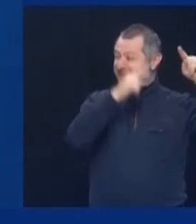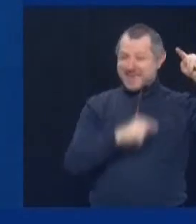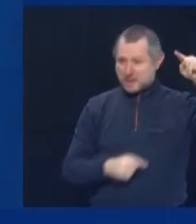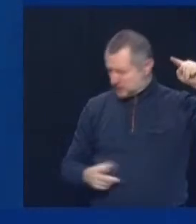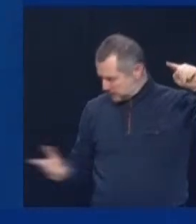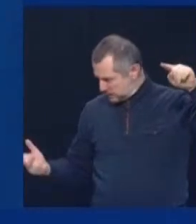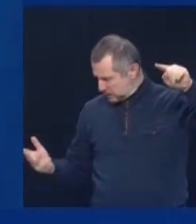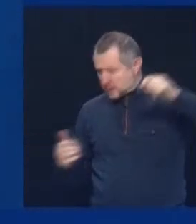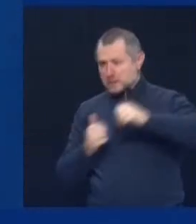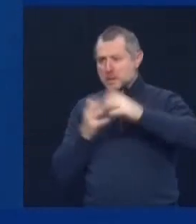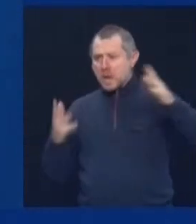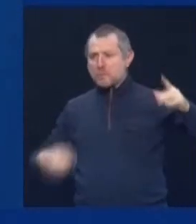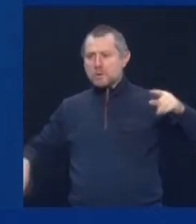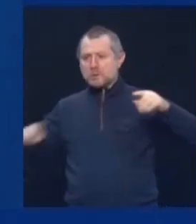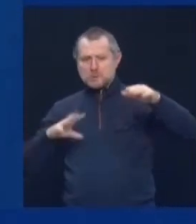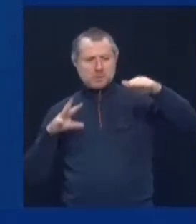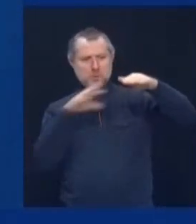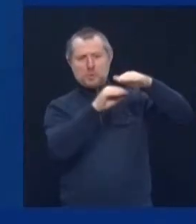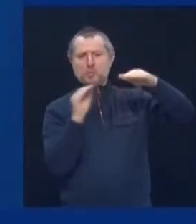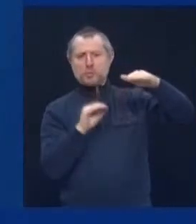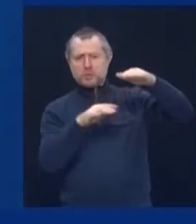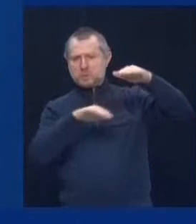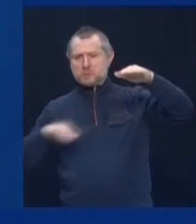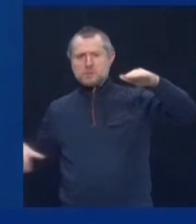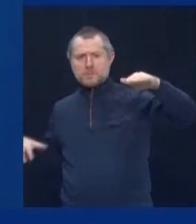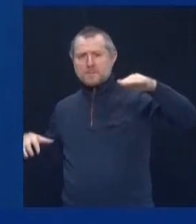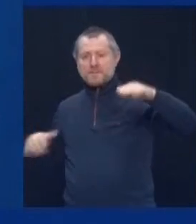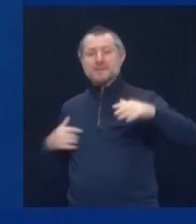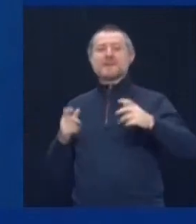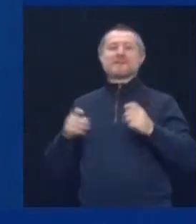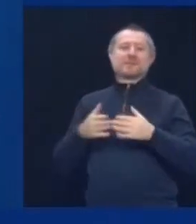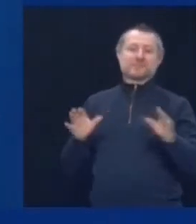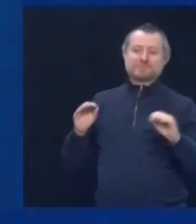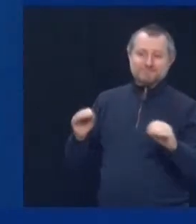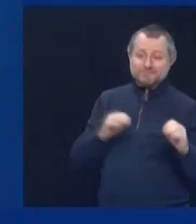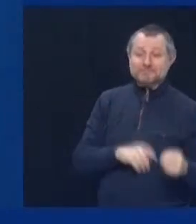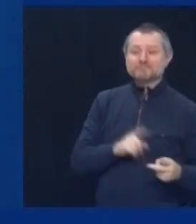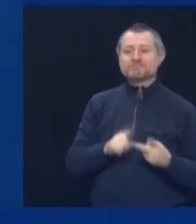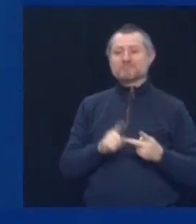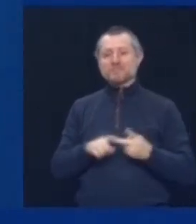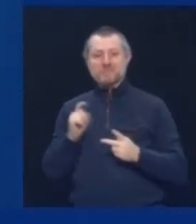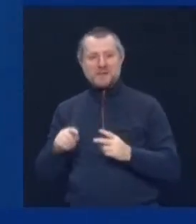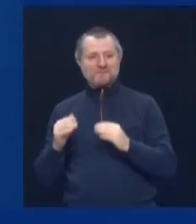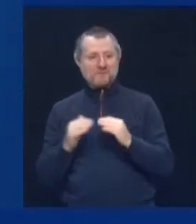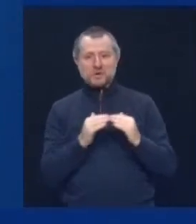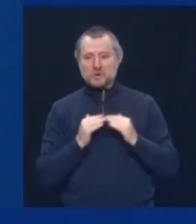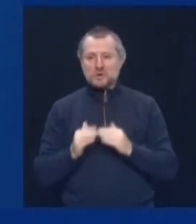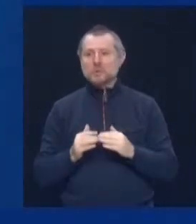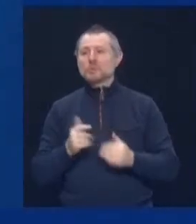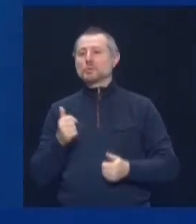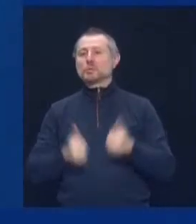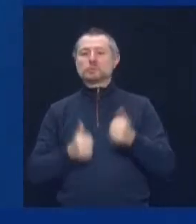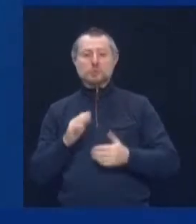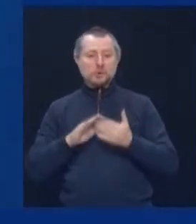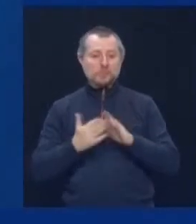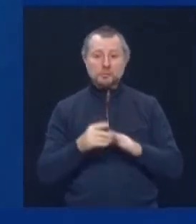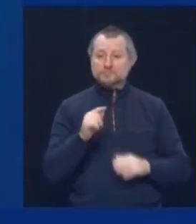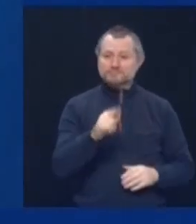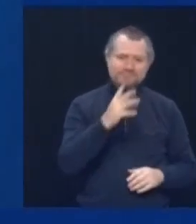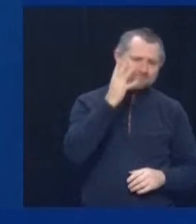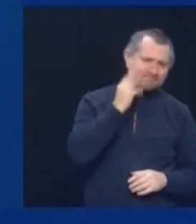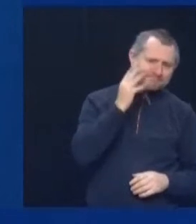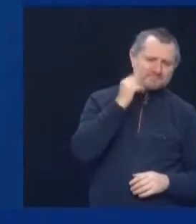public education campaign. We have to make sure it's fair, and we have to reach out to the communities that paid the highest price, the